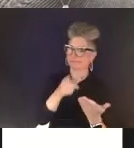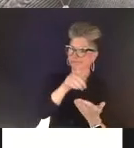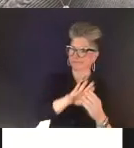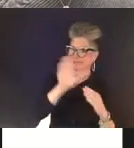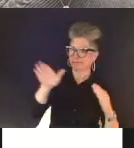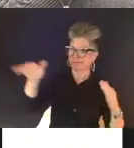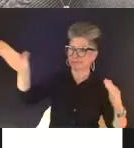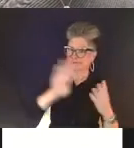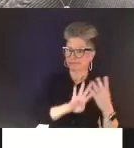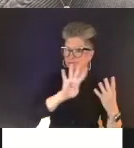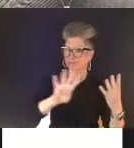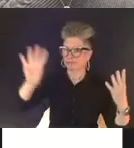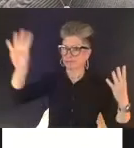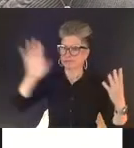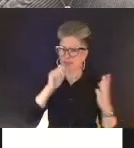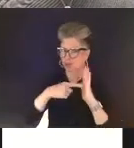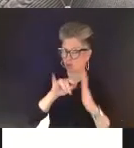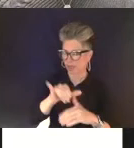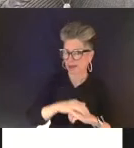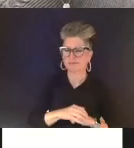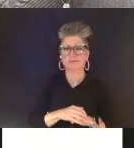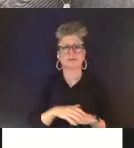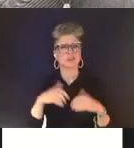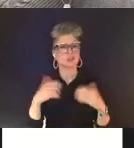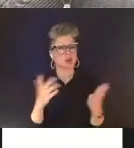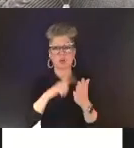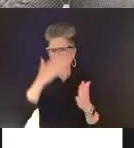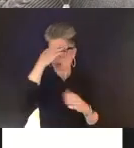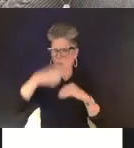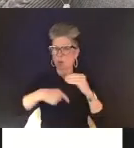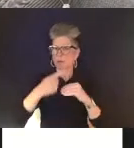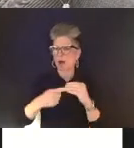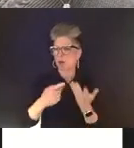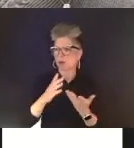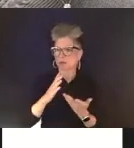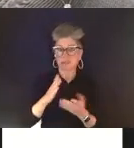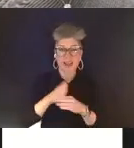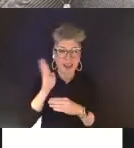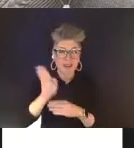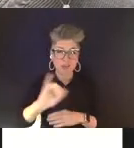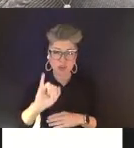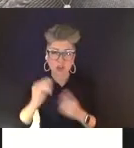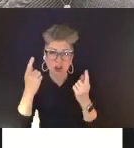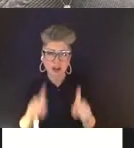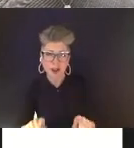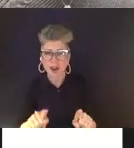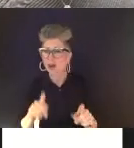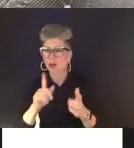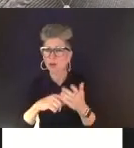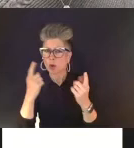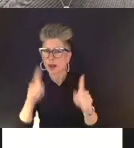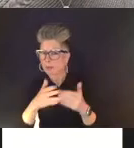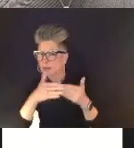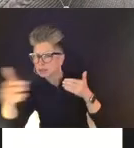do we know about life after having this infection? I think that the term long haulers or